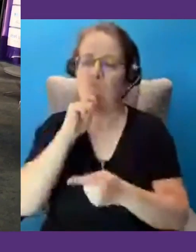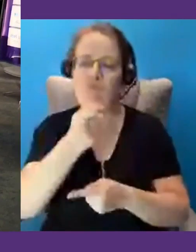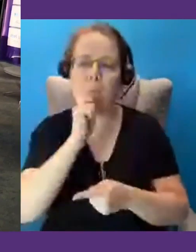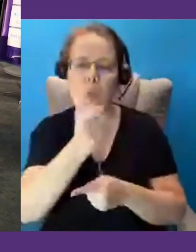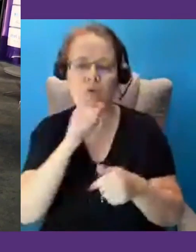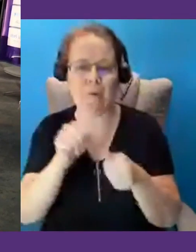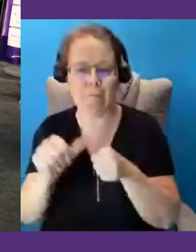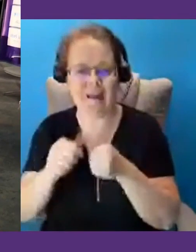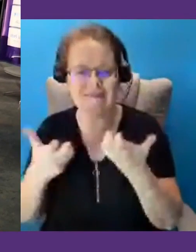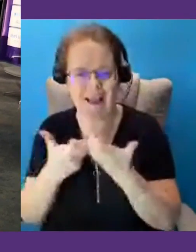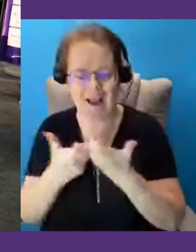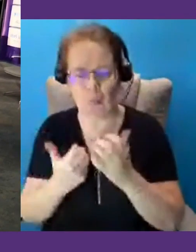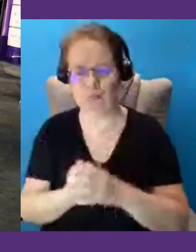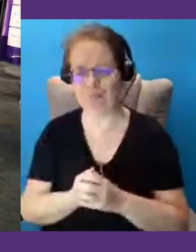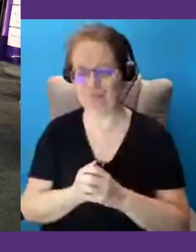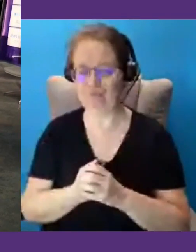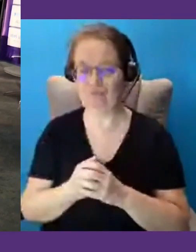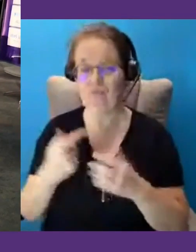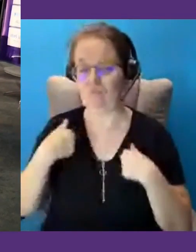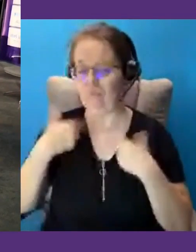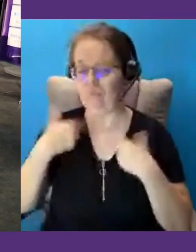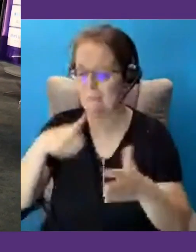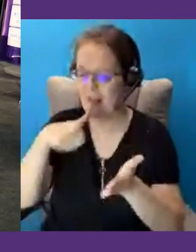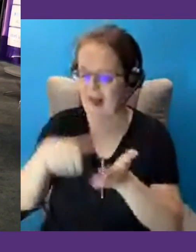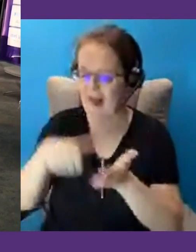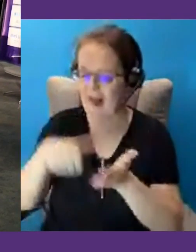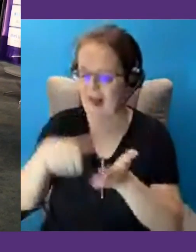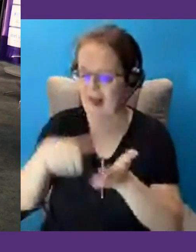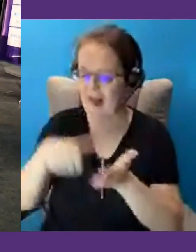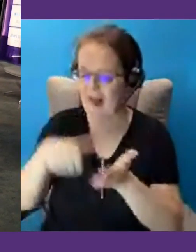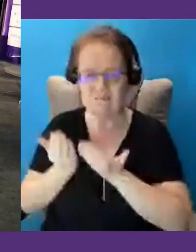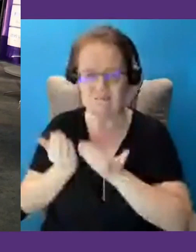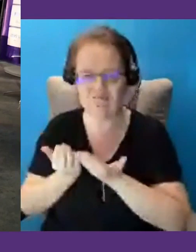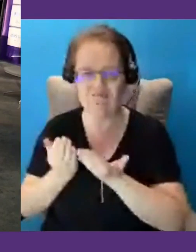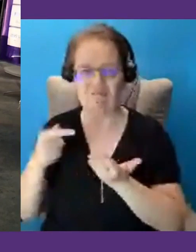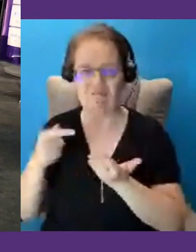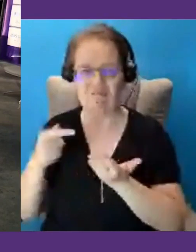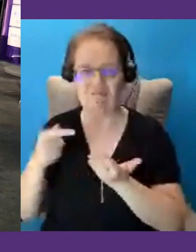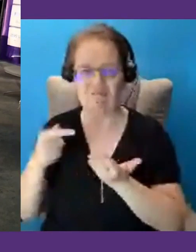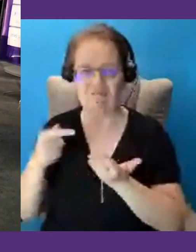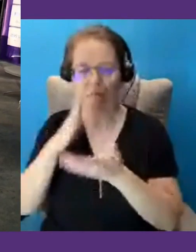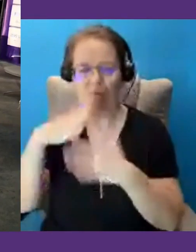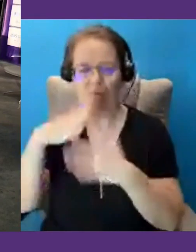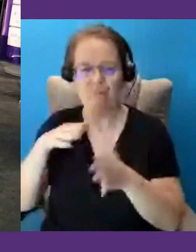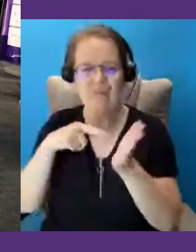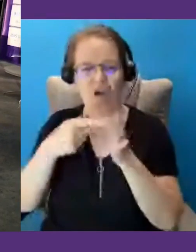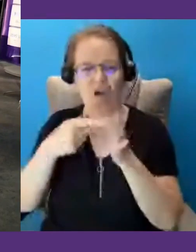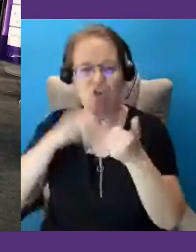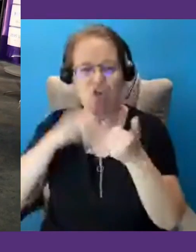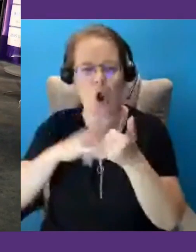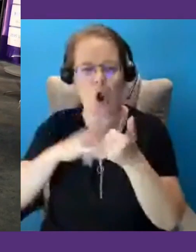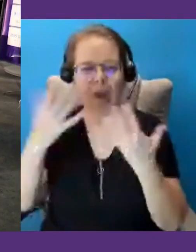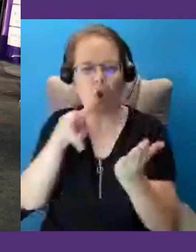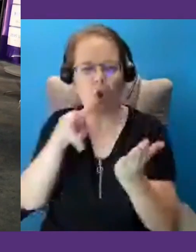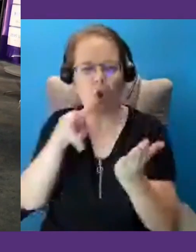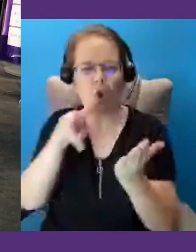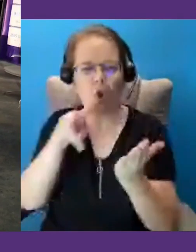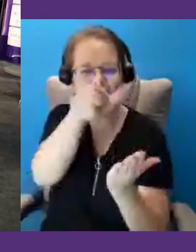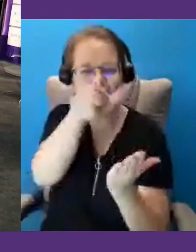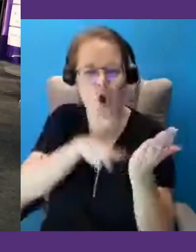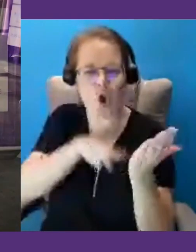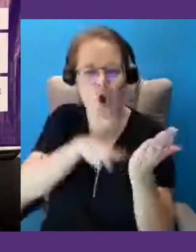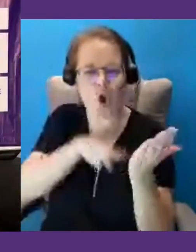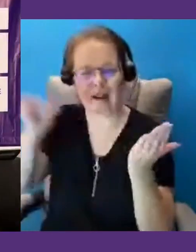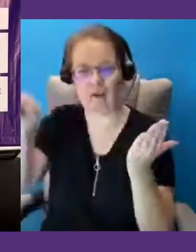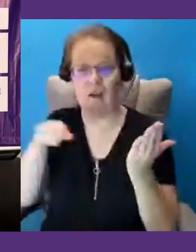we've received from things like Melanie Reid's spinal column in Times, or from The Sun's fantastic recent campaign, the Give It Back